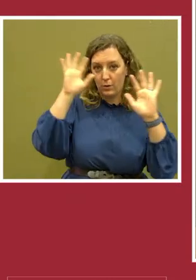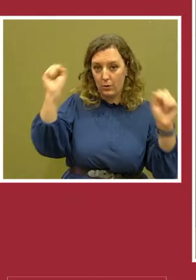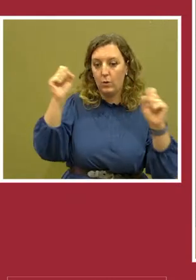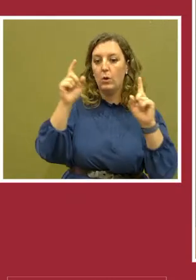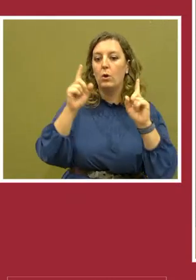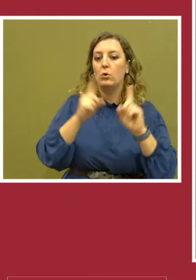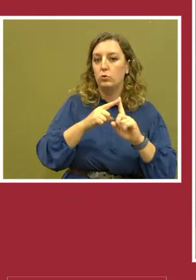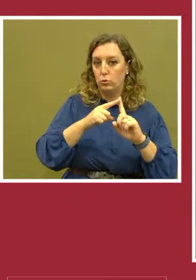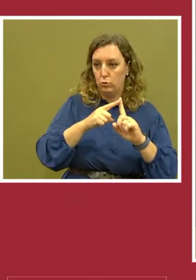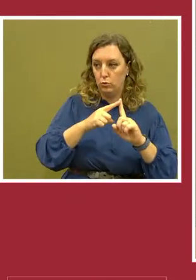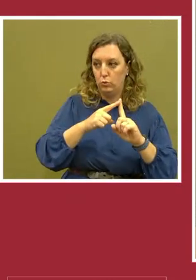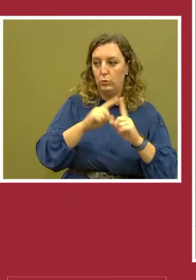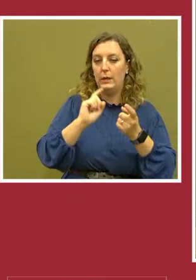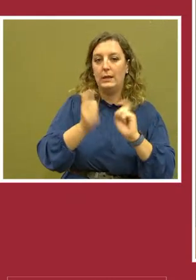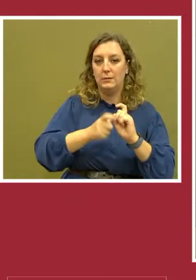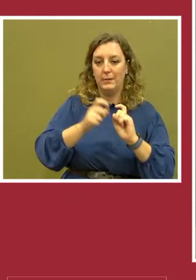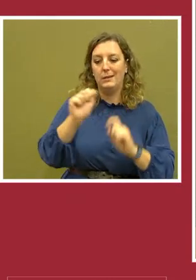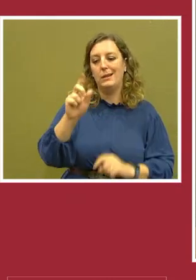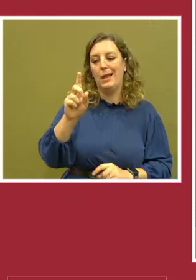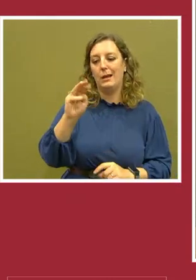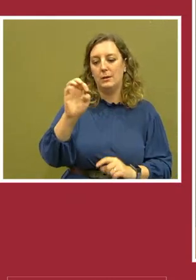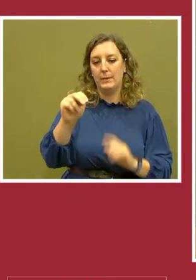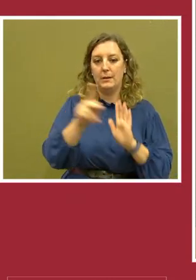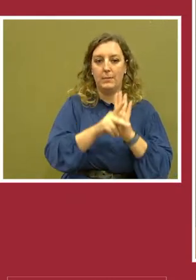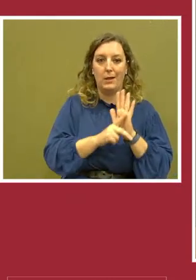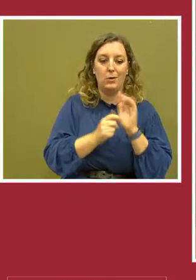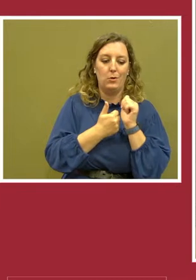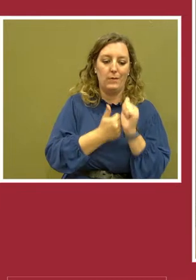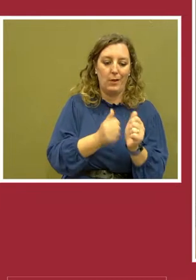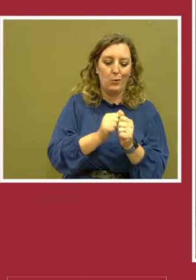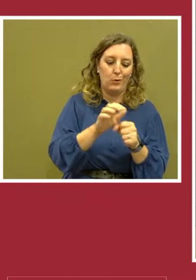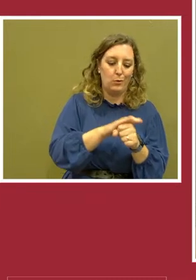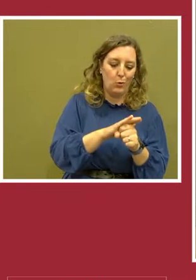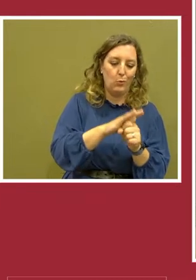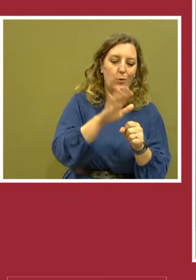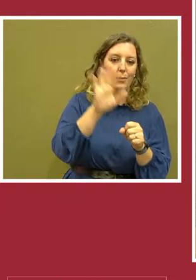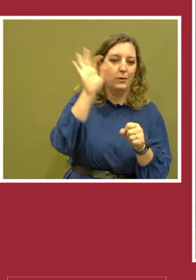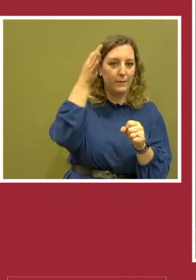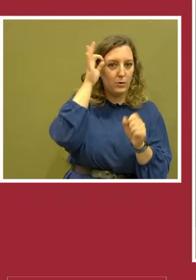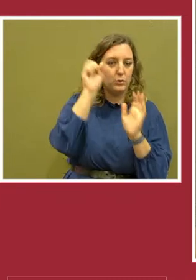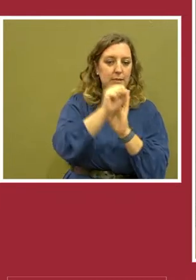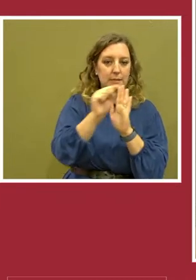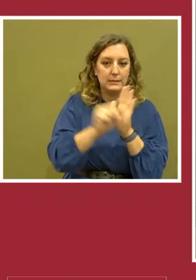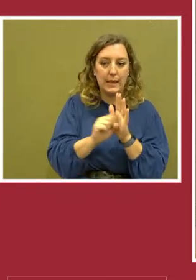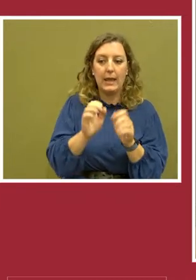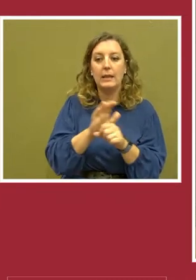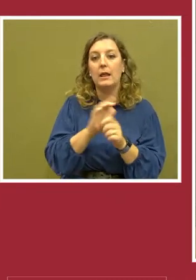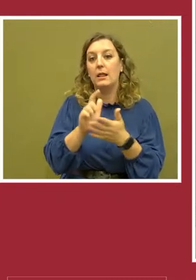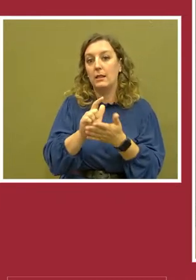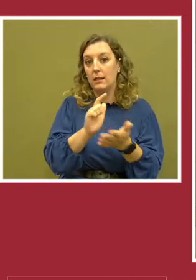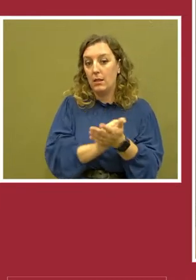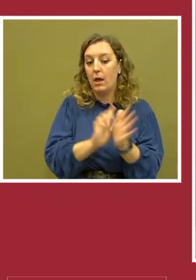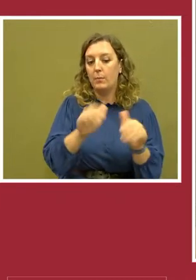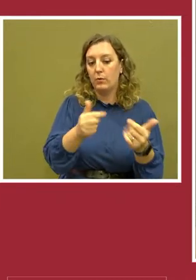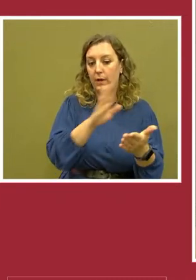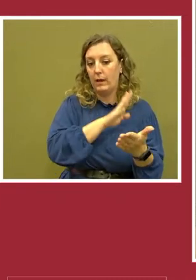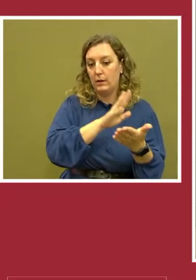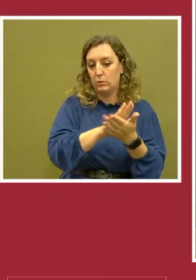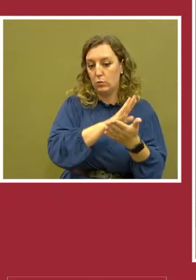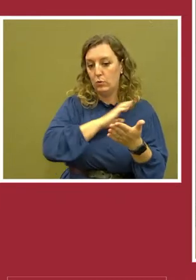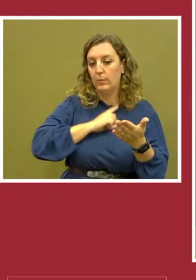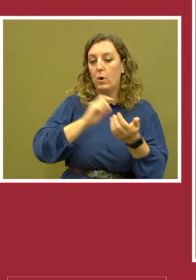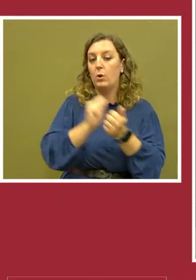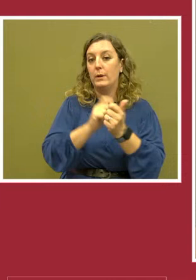to amend administrative policies to comply with local, state, and federal law, provide the school board with information regarding